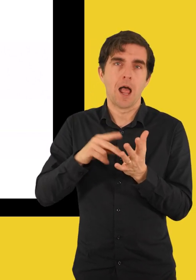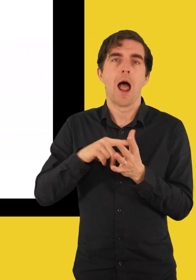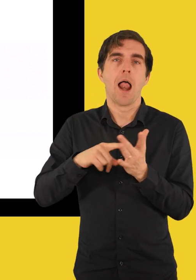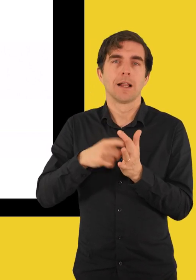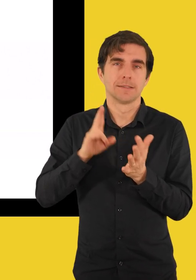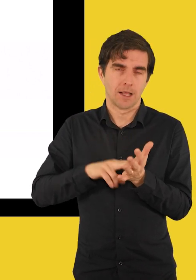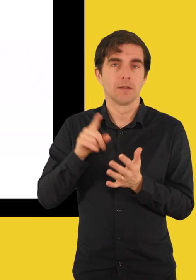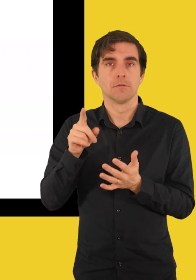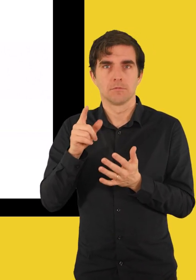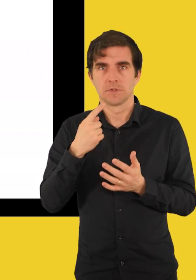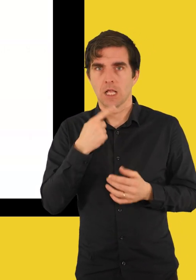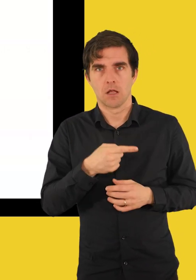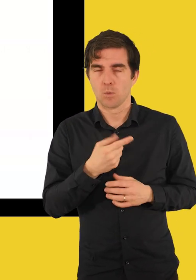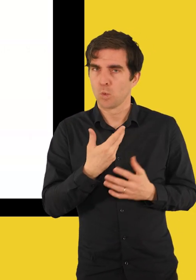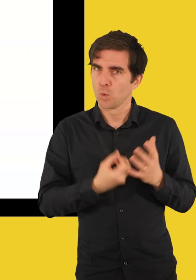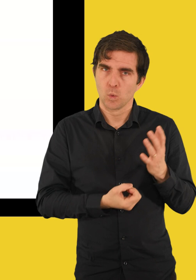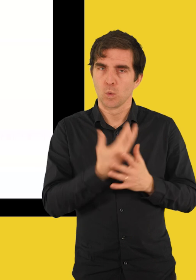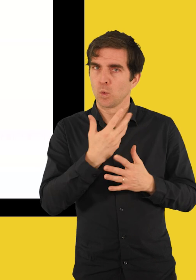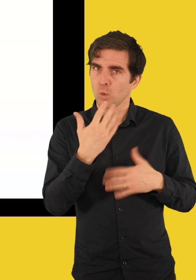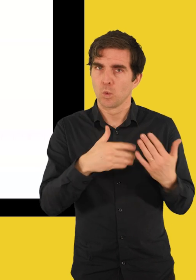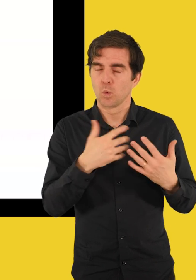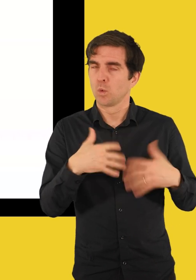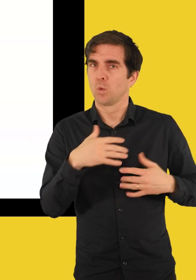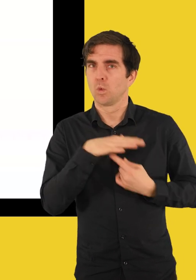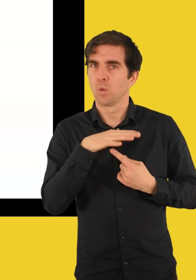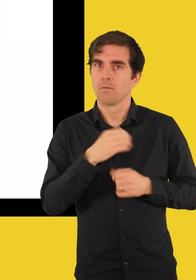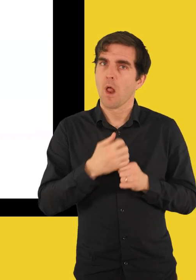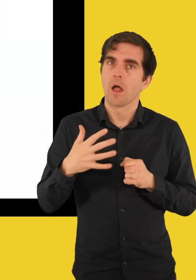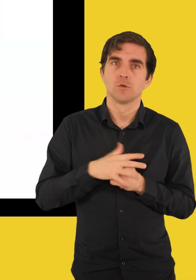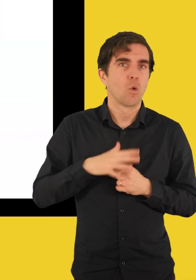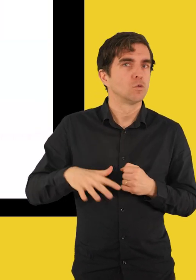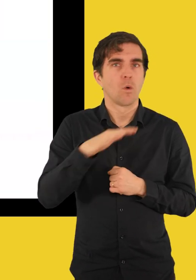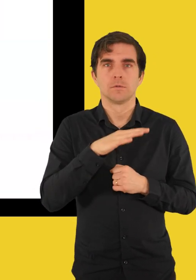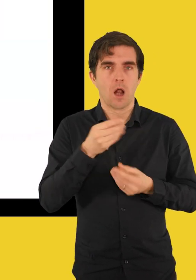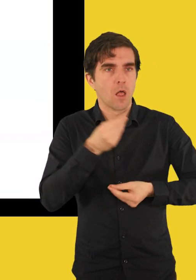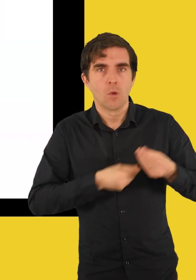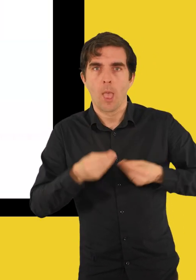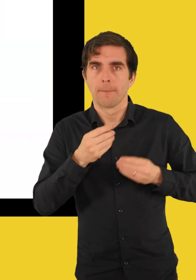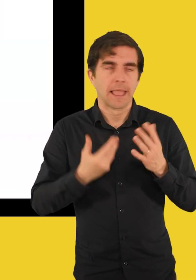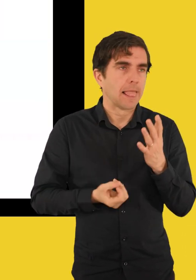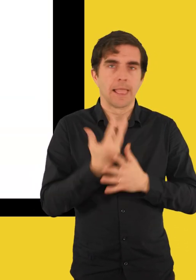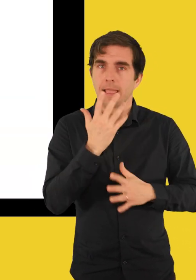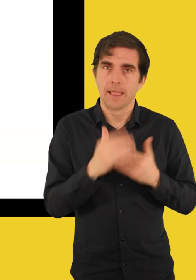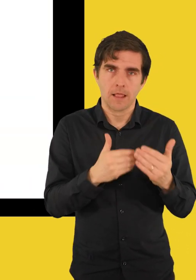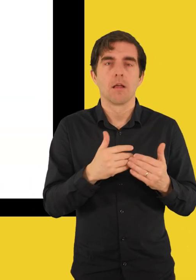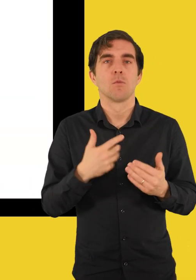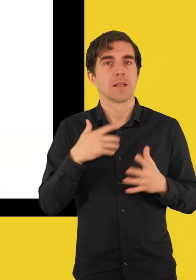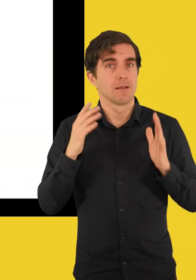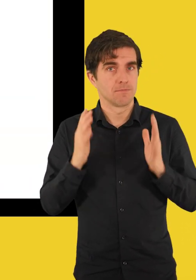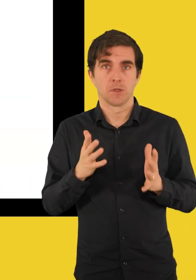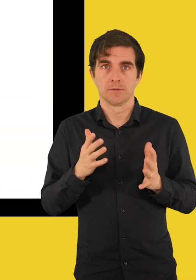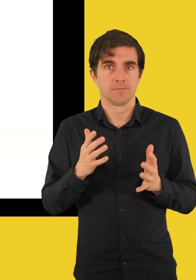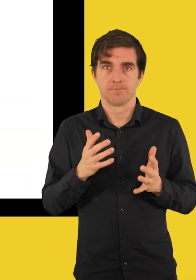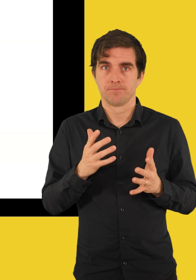Susan Aitken, and she describes the Thriving Portrait as being a guide to Glasgow's social and economic transformation and how that can